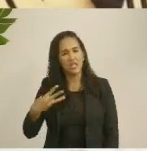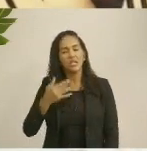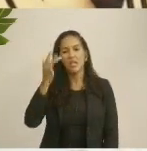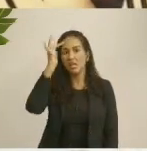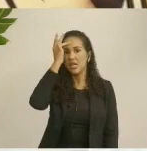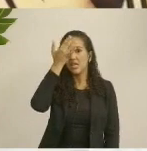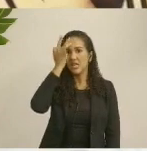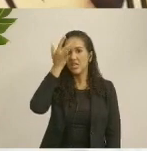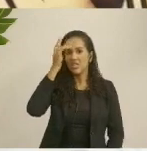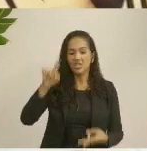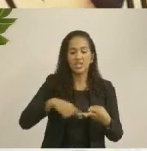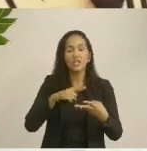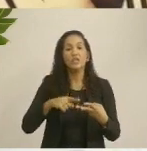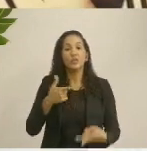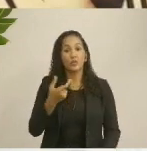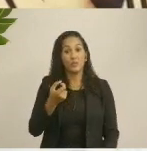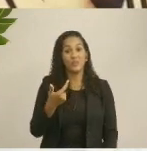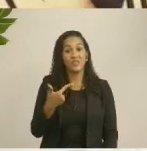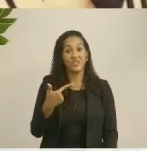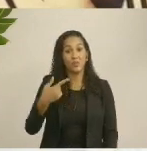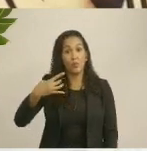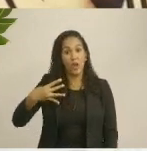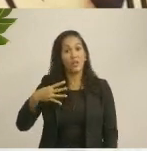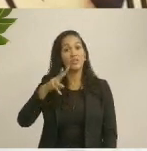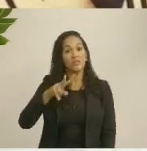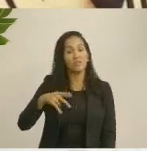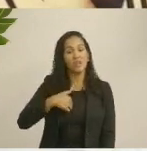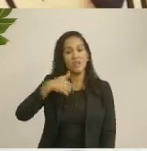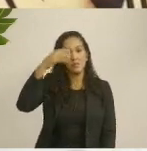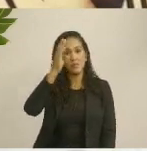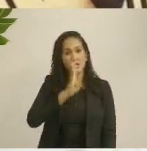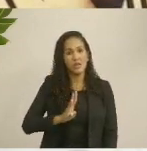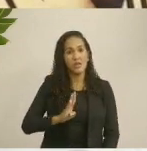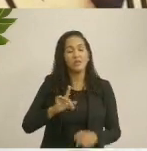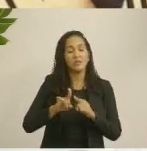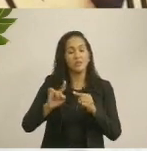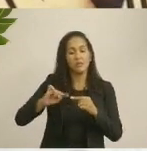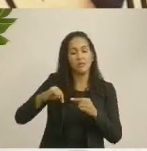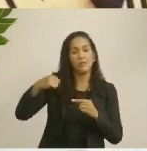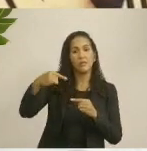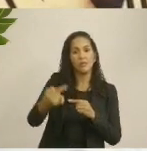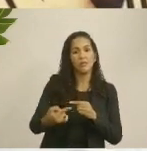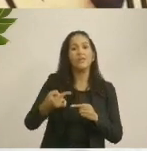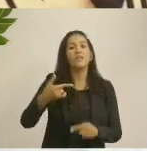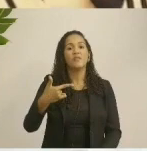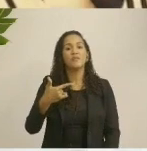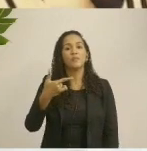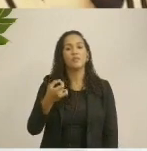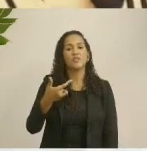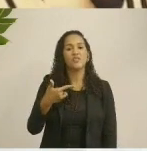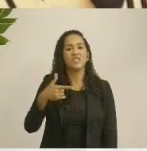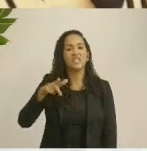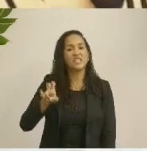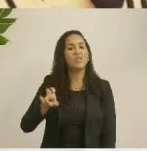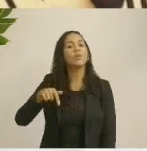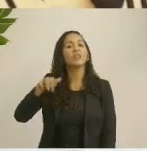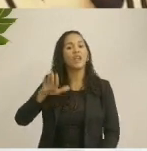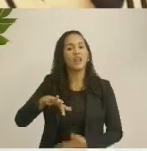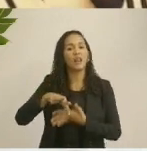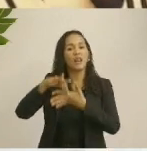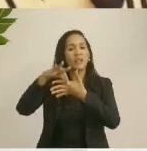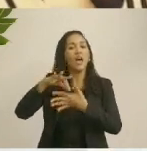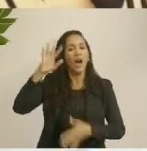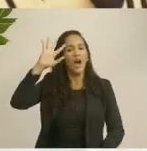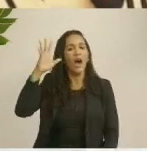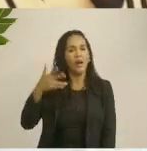Brazil, followed by 2025 in South Africa. So this is just to say, we